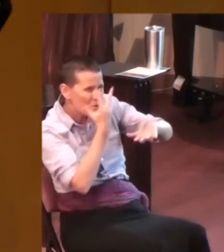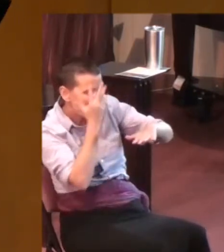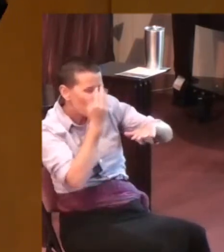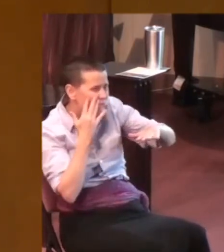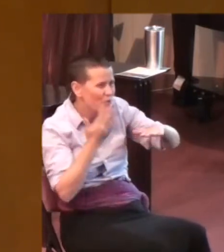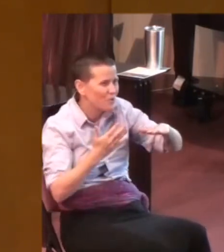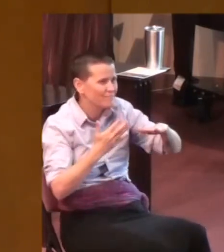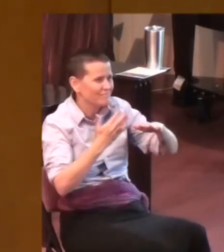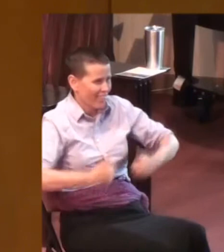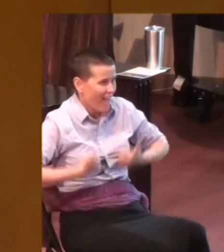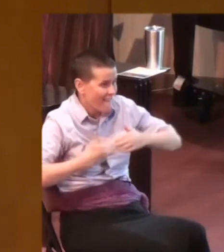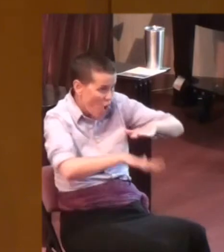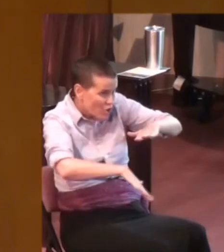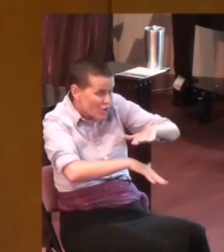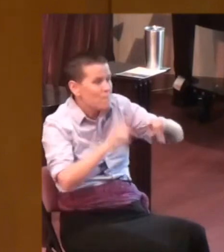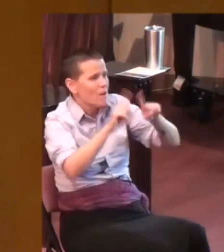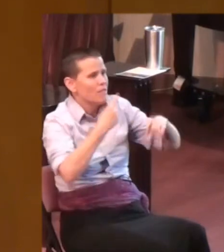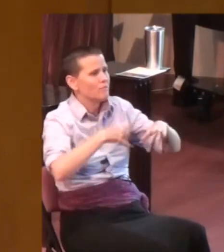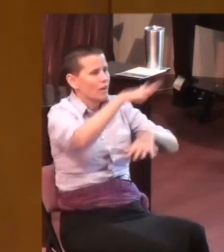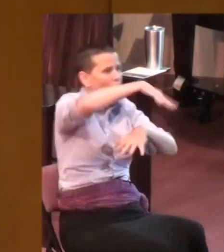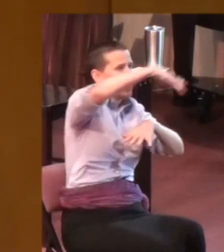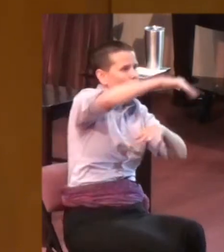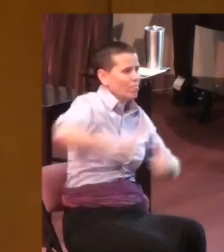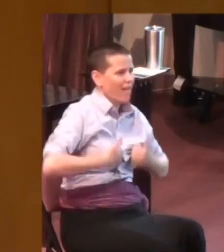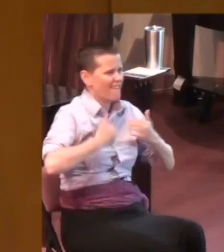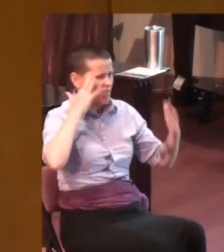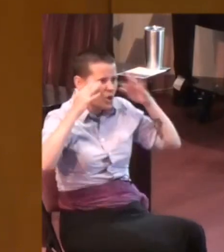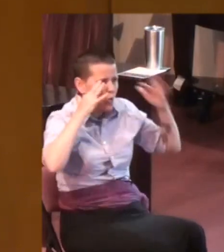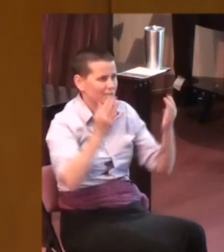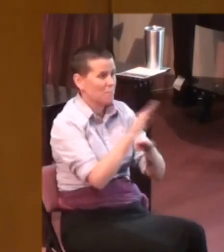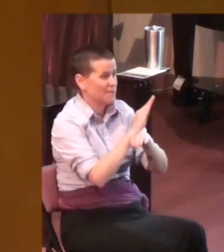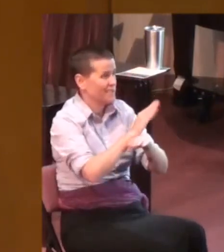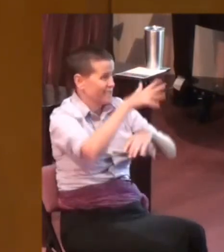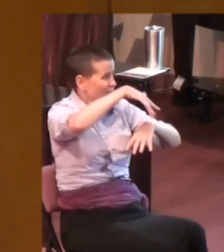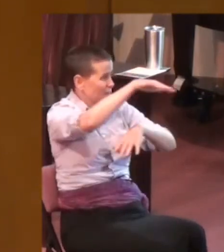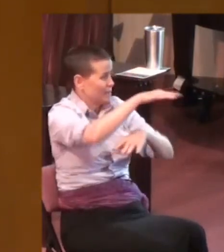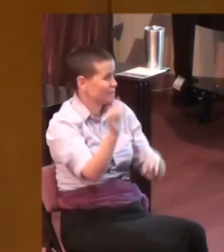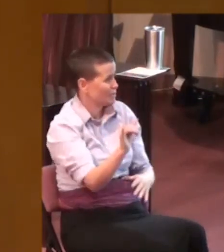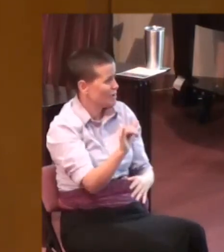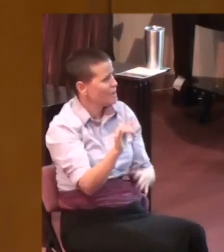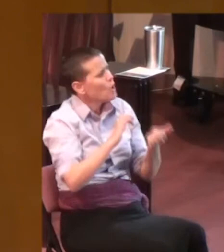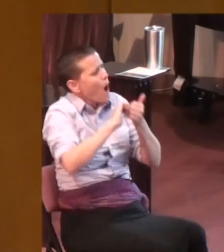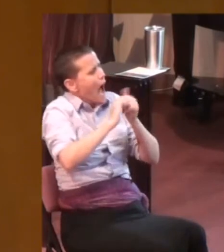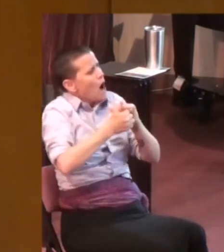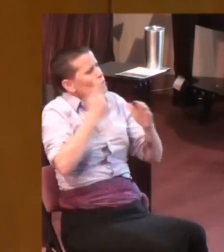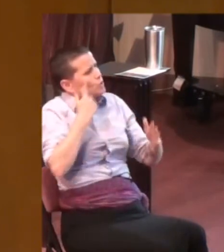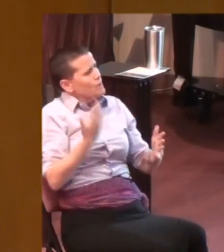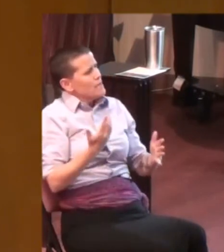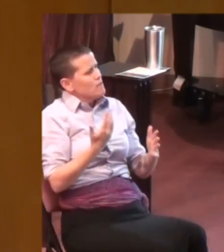all the distraction of life going on. How can we be deep and be up here at the same